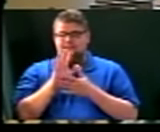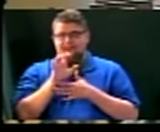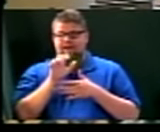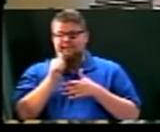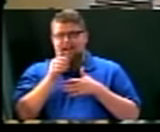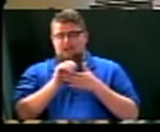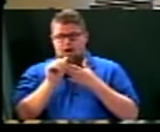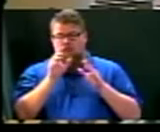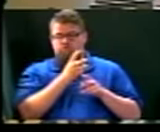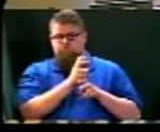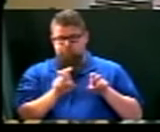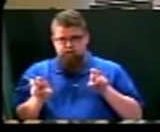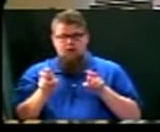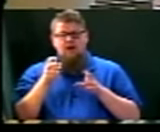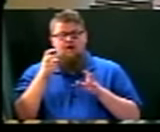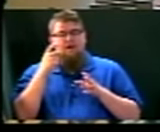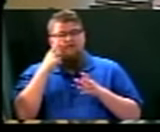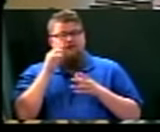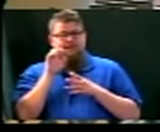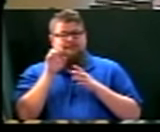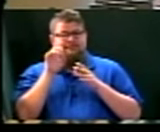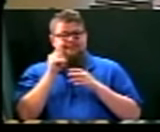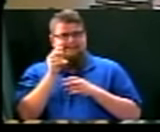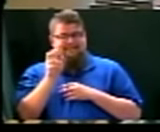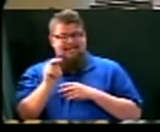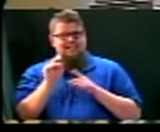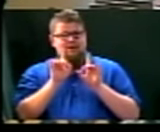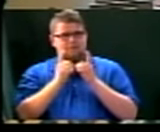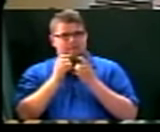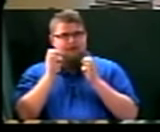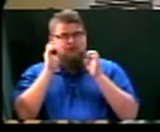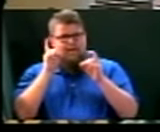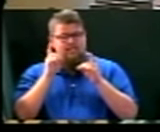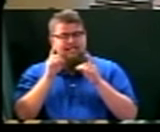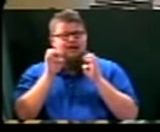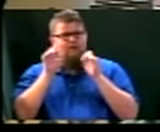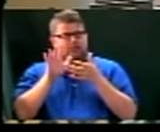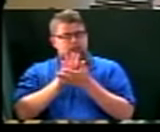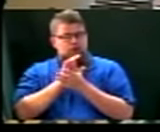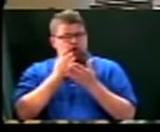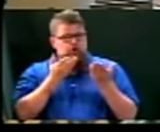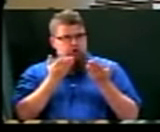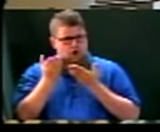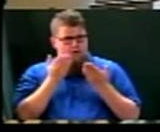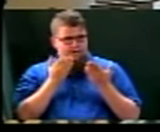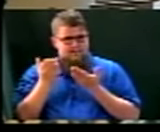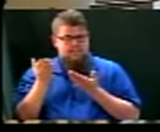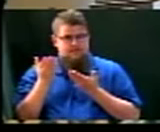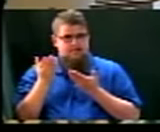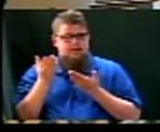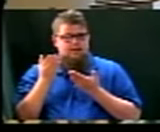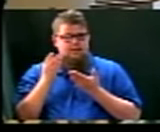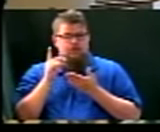$48,510 from the Tennessee Department of Education for Special Education Services for fiscal year 2019.